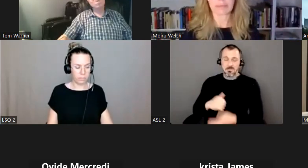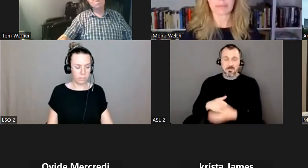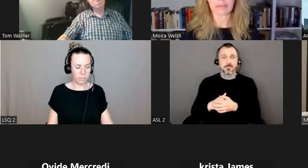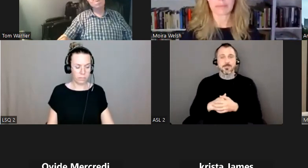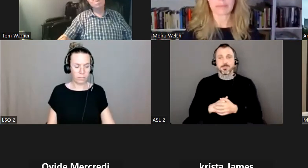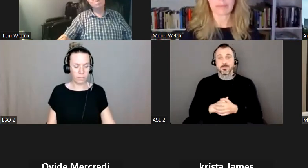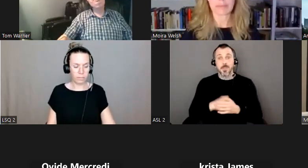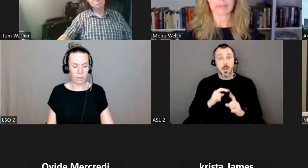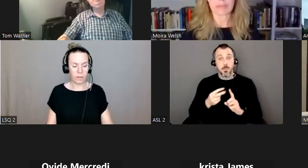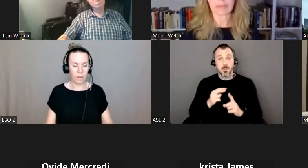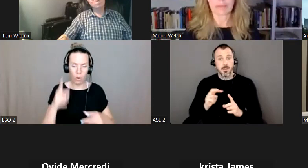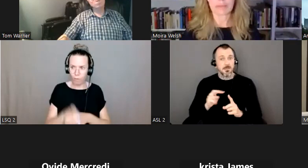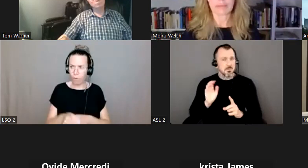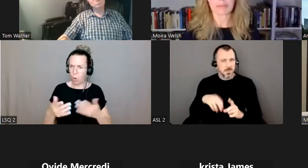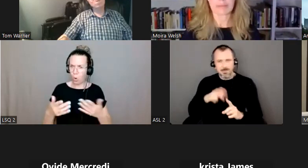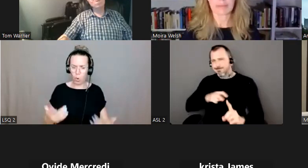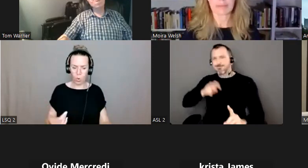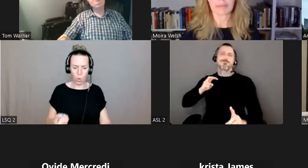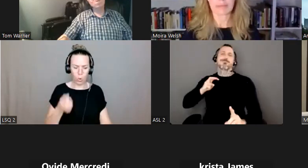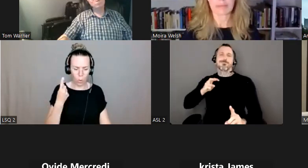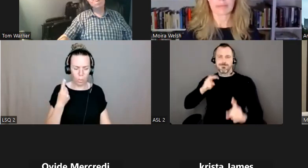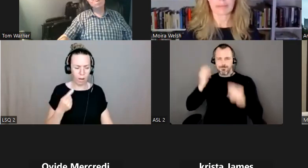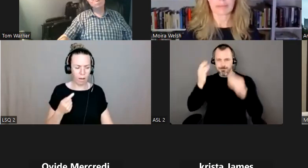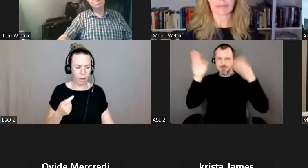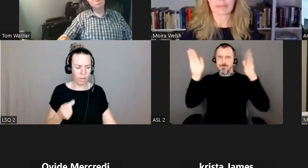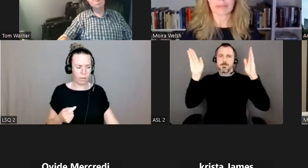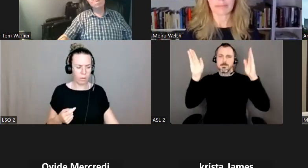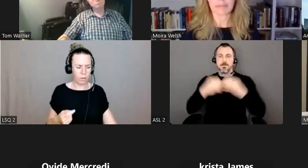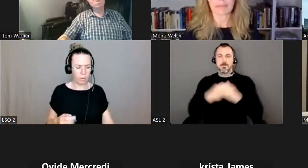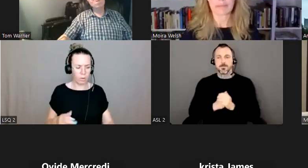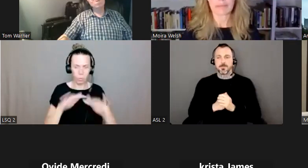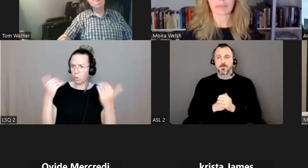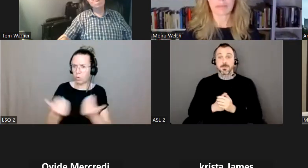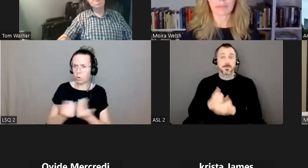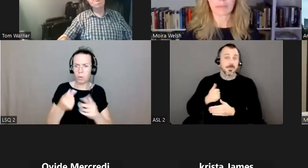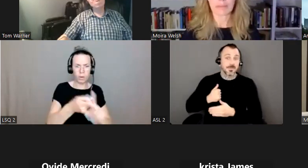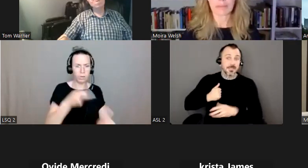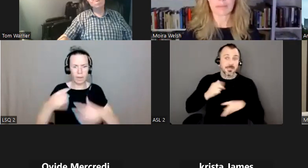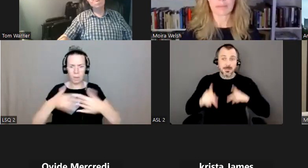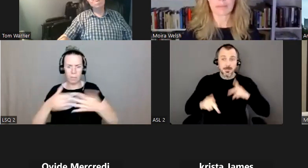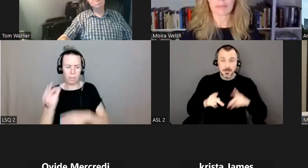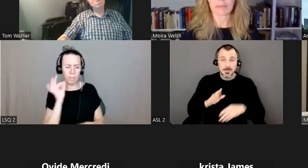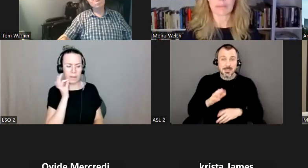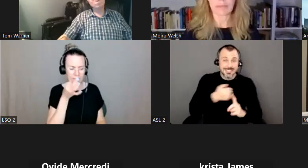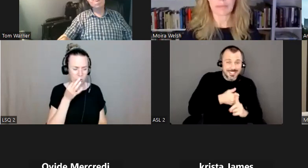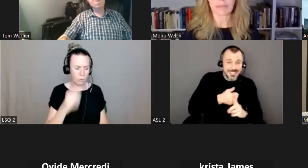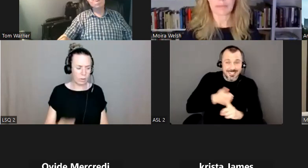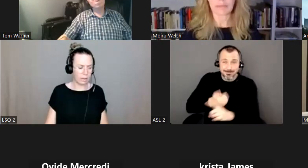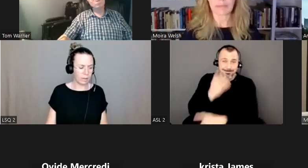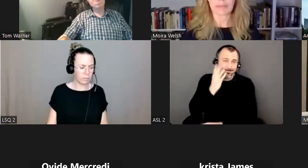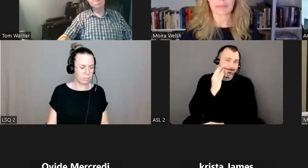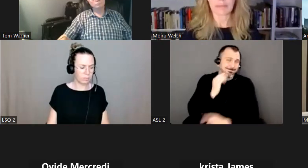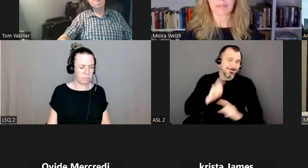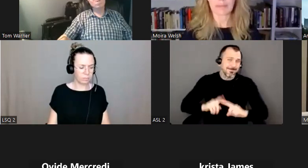everybody's coming from a particular place and circumstance. I think Canadians broadly have been listening to